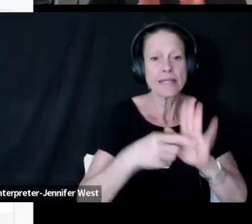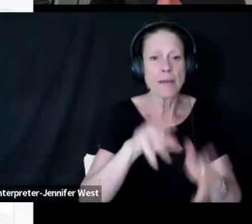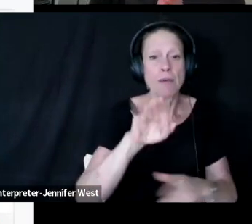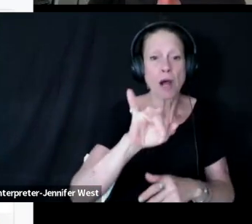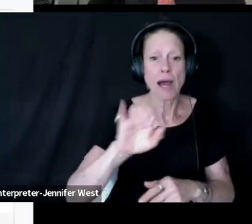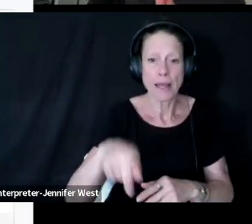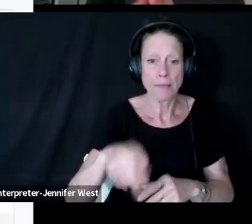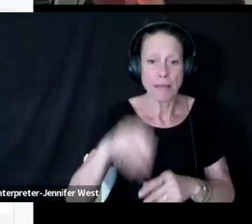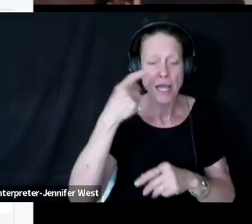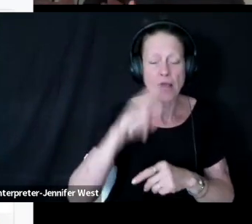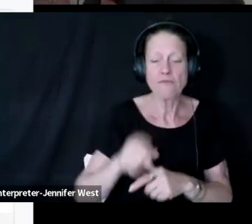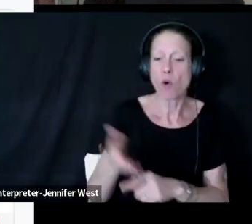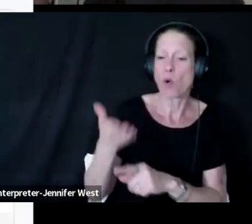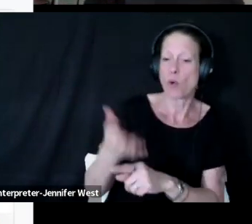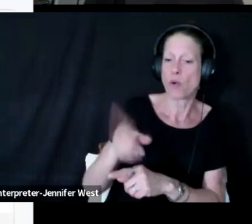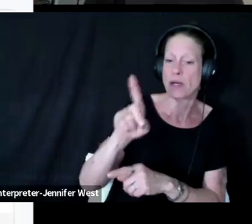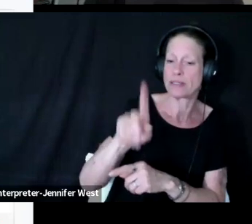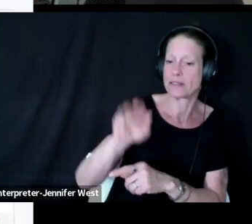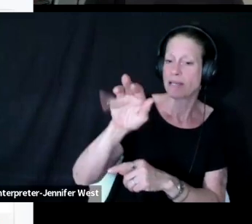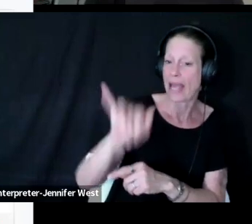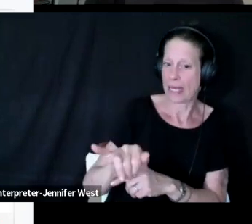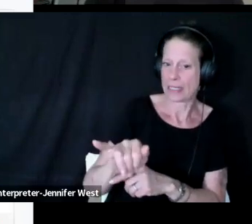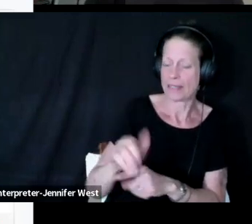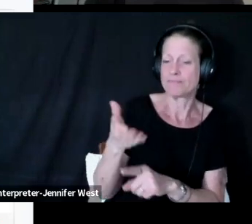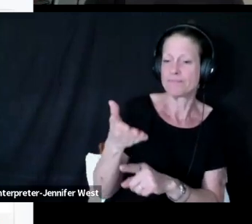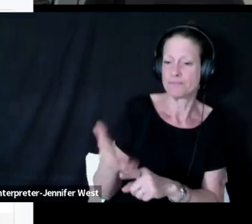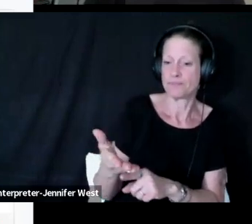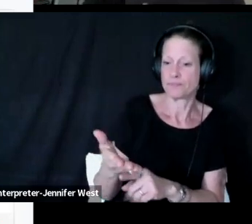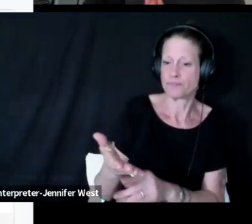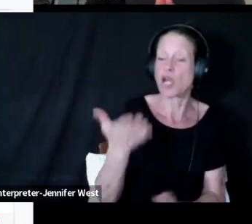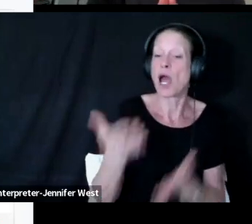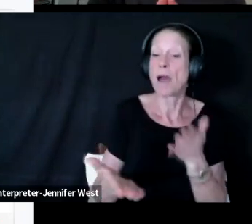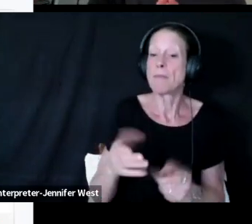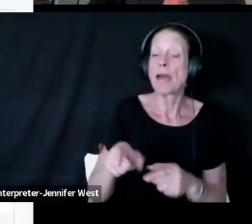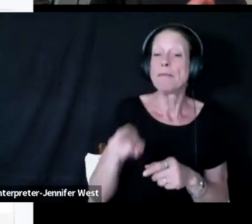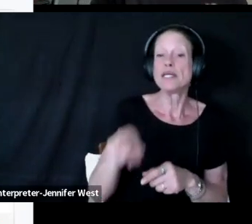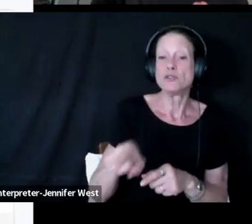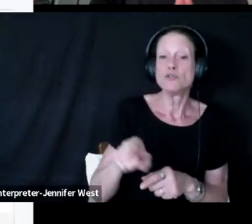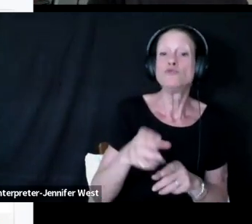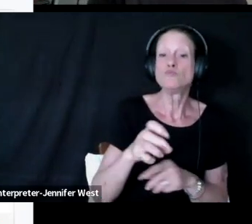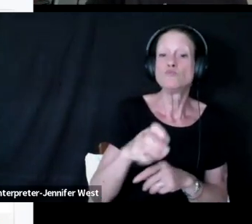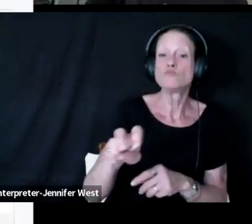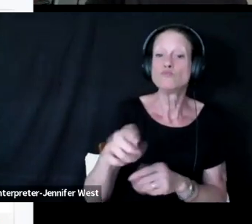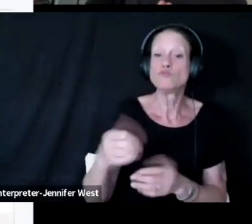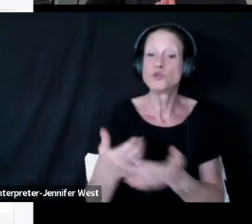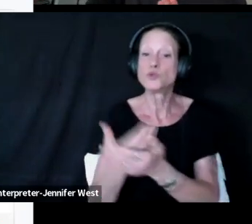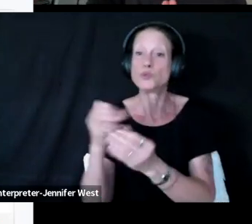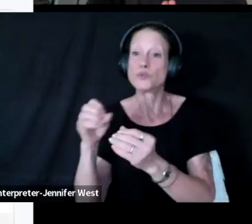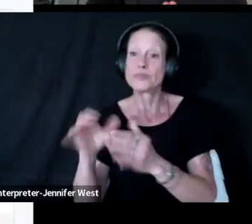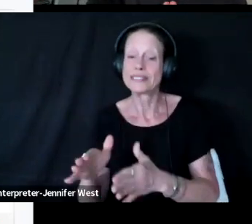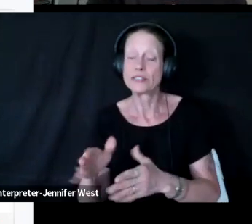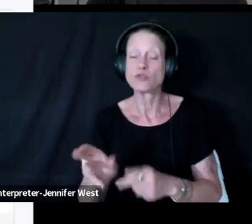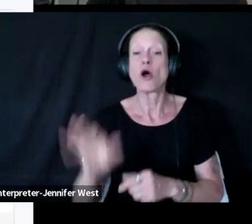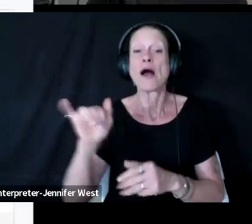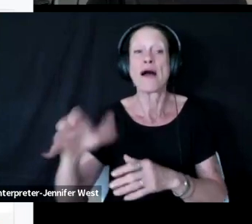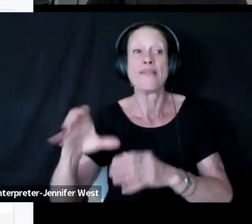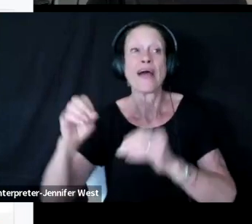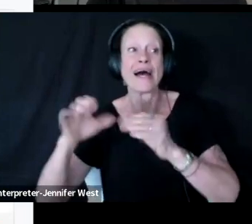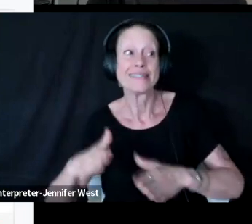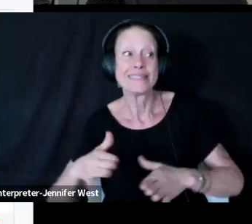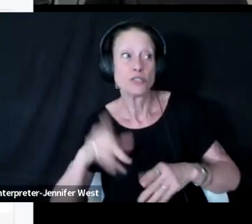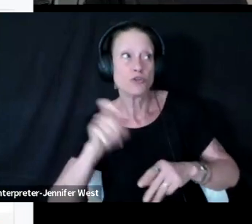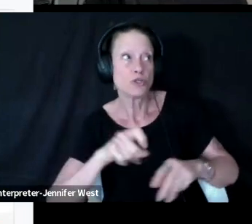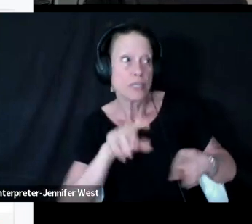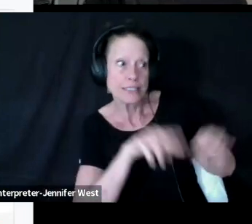Now, Danny could be switching to a new teacher, and that teacher may want to get a copy of Danny's old